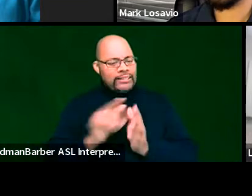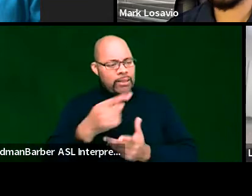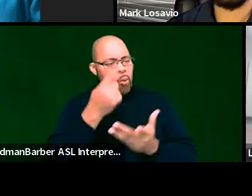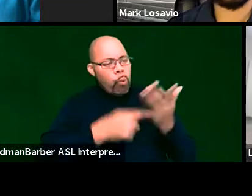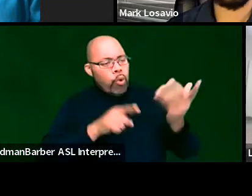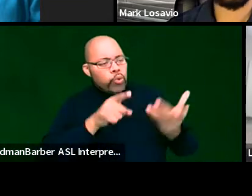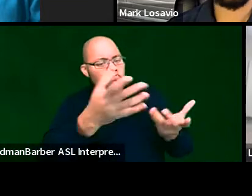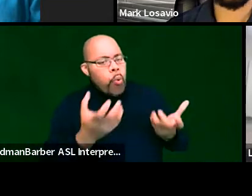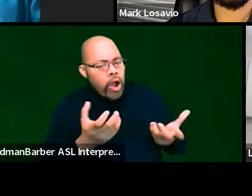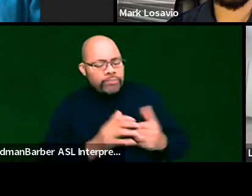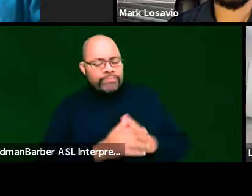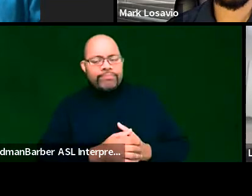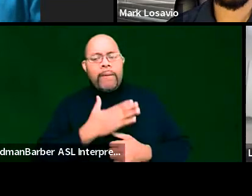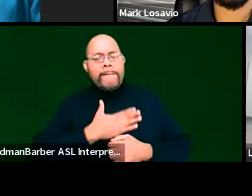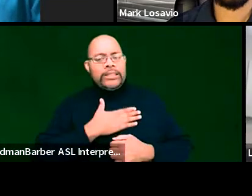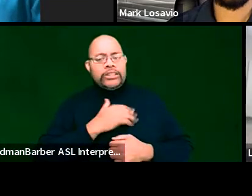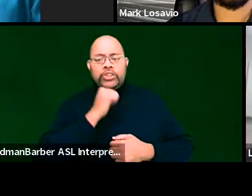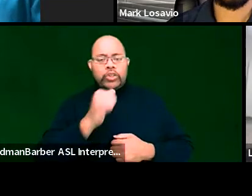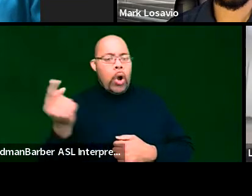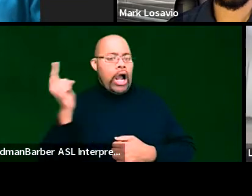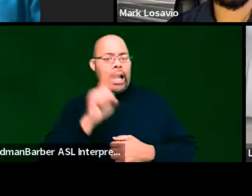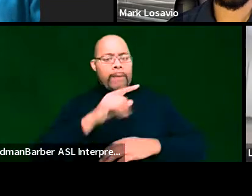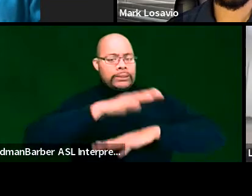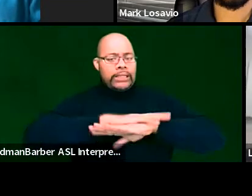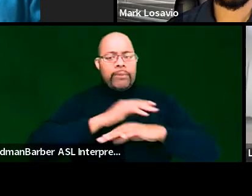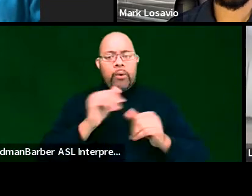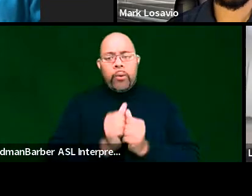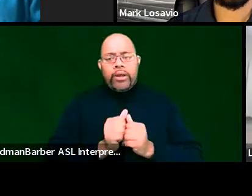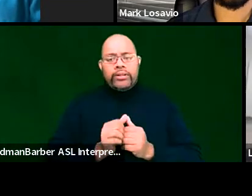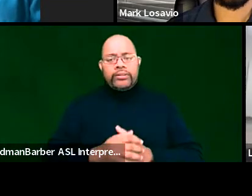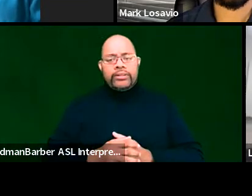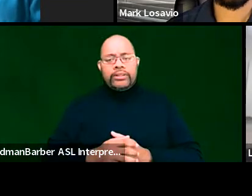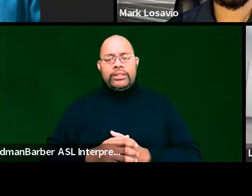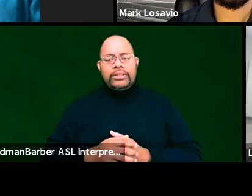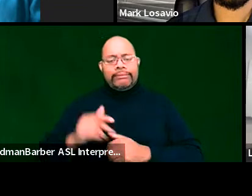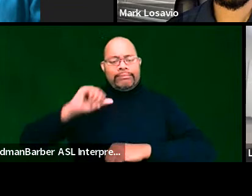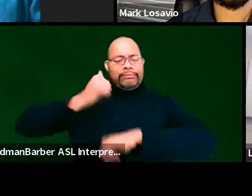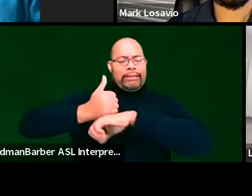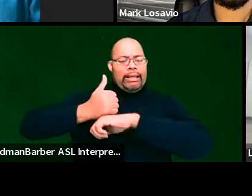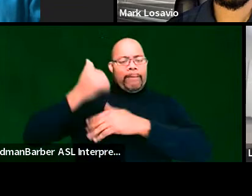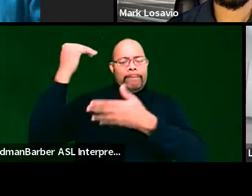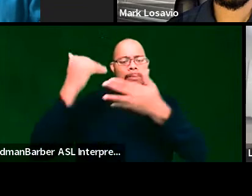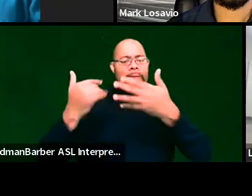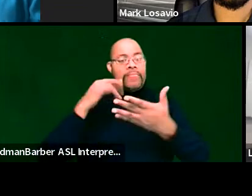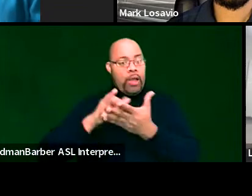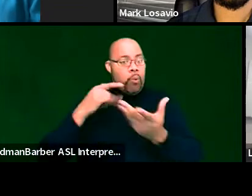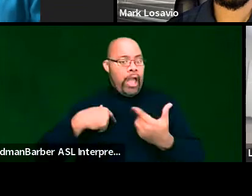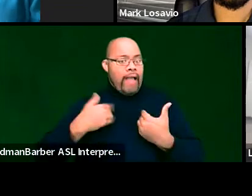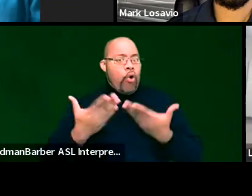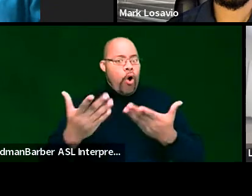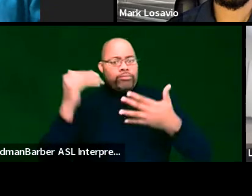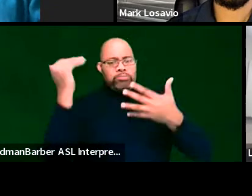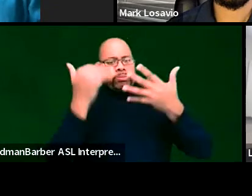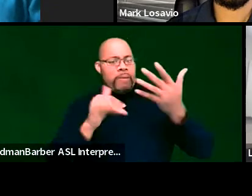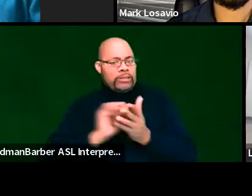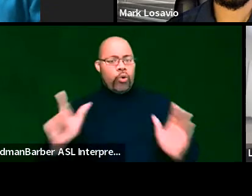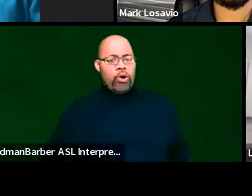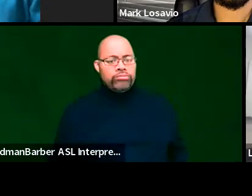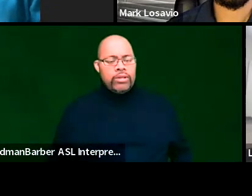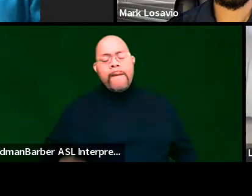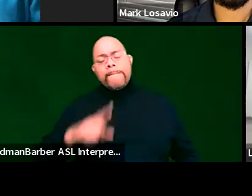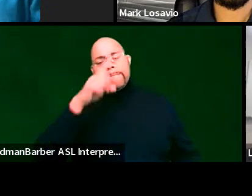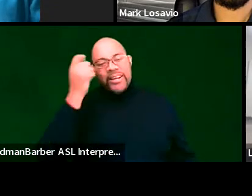do they want? Please don't come to the table with a preset menu saying, like, this is what we have to offer and this is it,